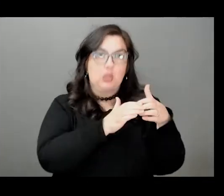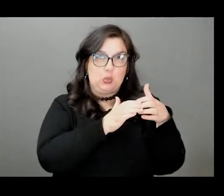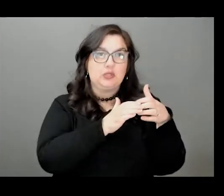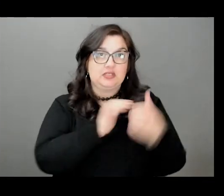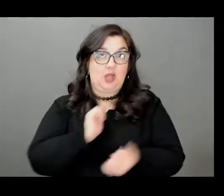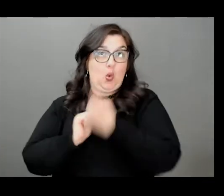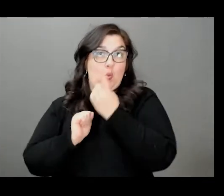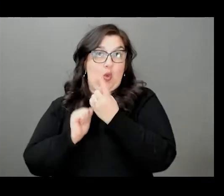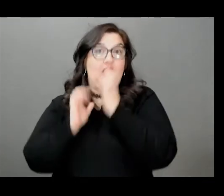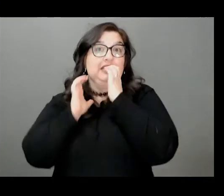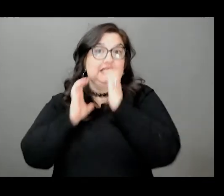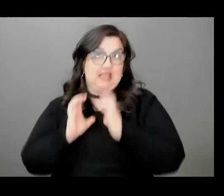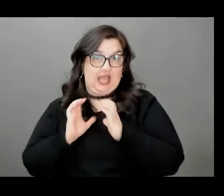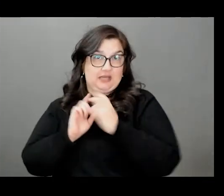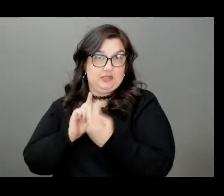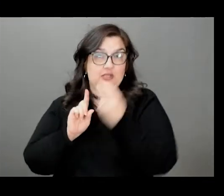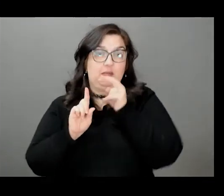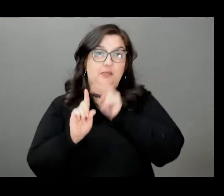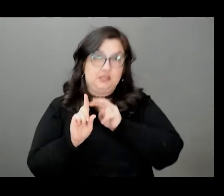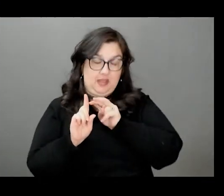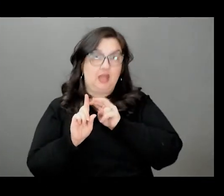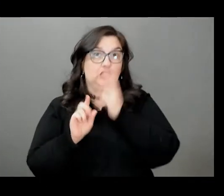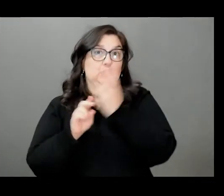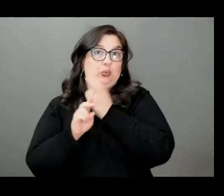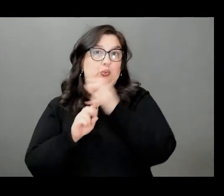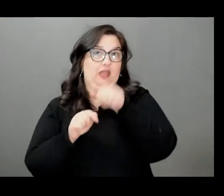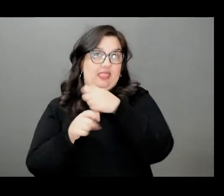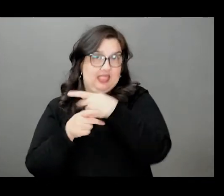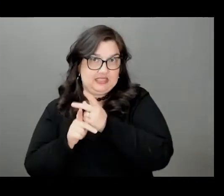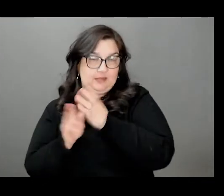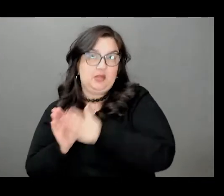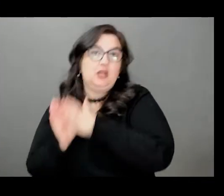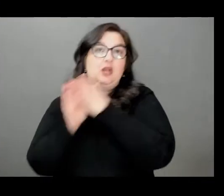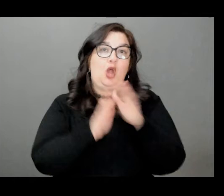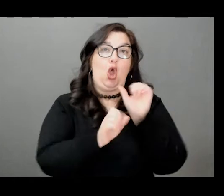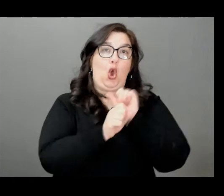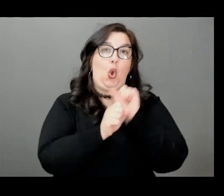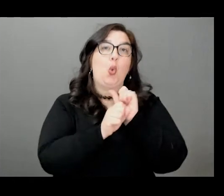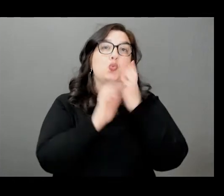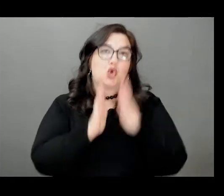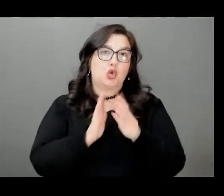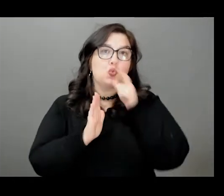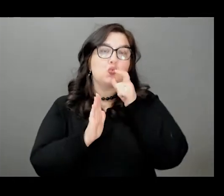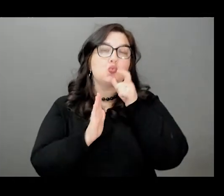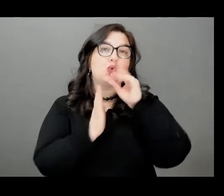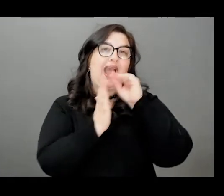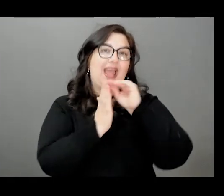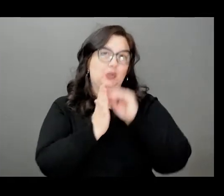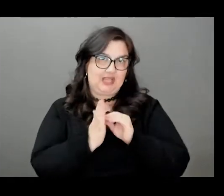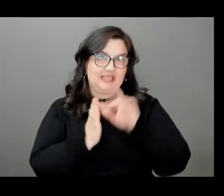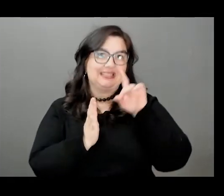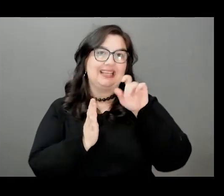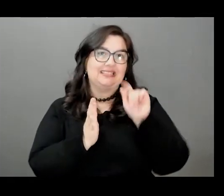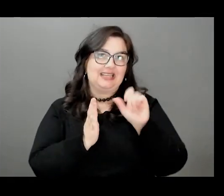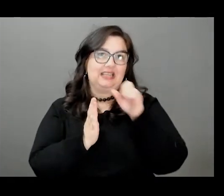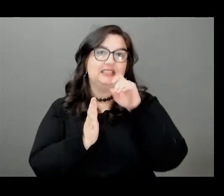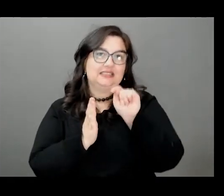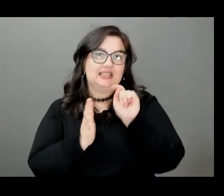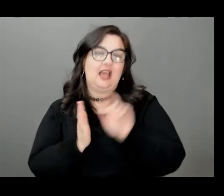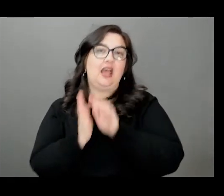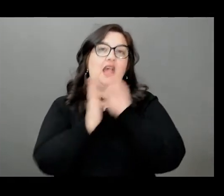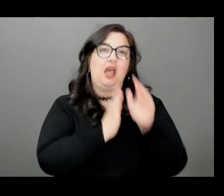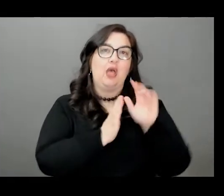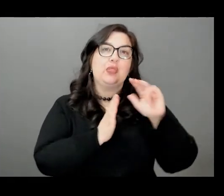For this demo, I have like three personas. One is our customers who are the actual users of this product. Second is a worker who